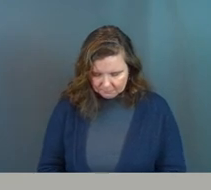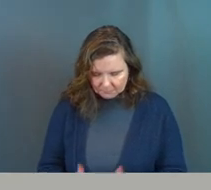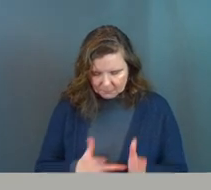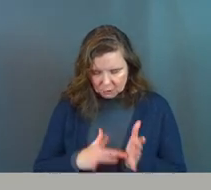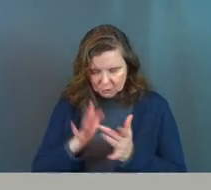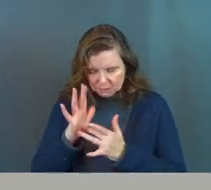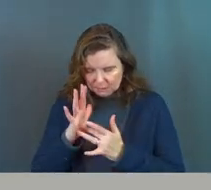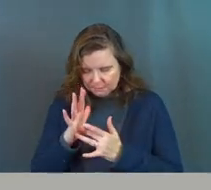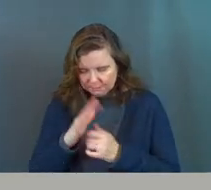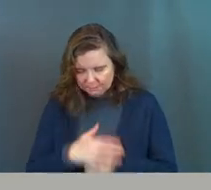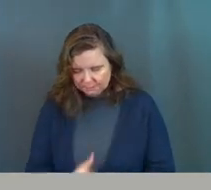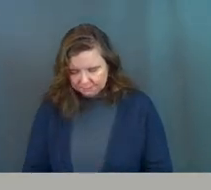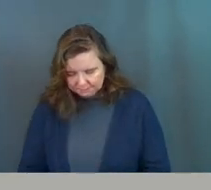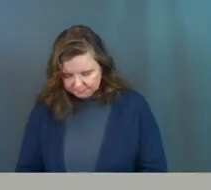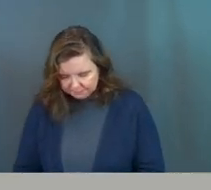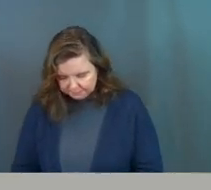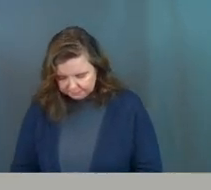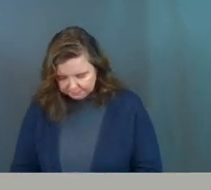Jesus,